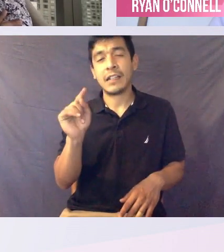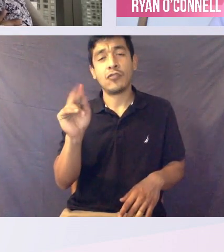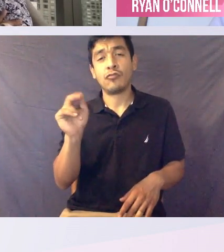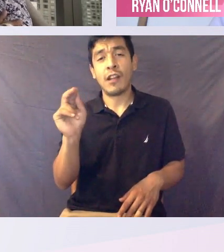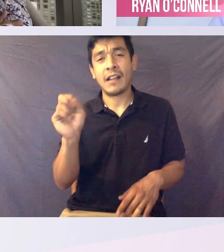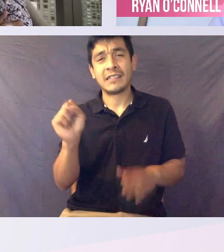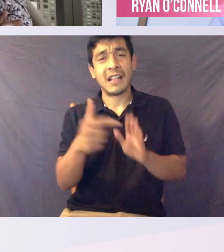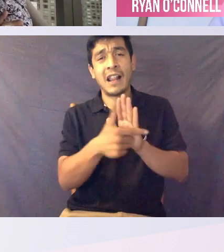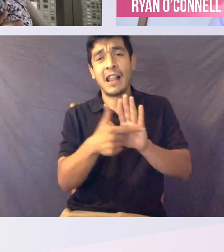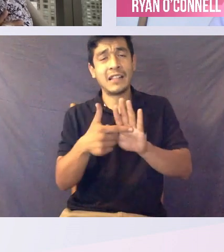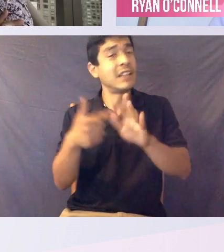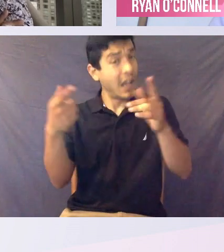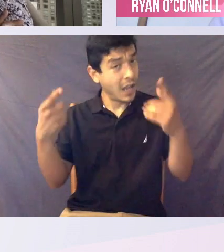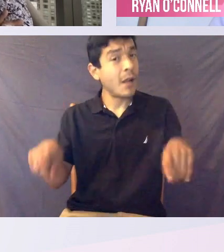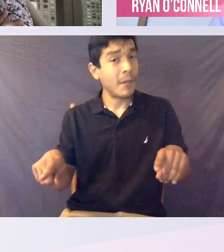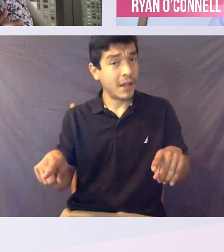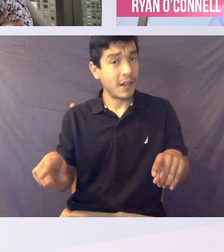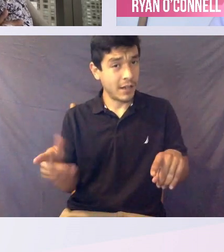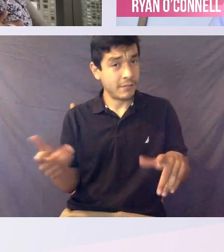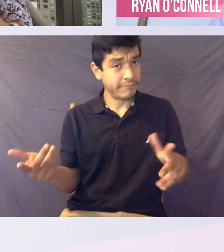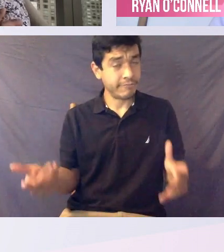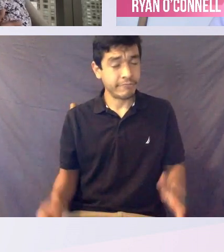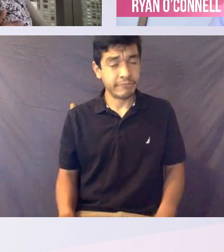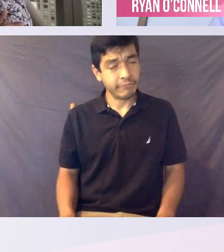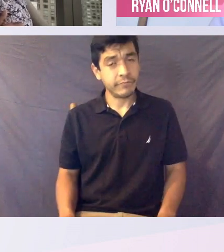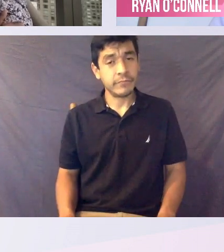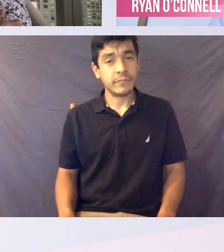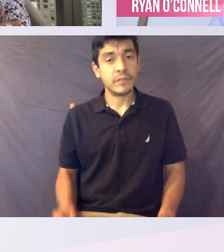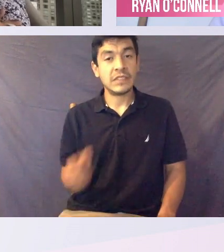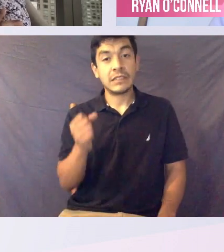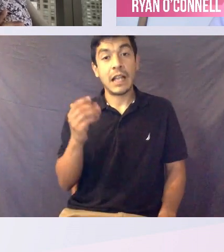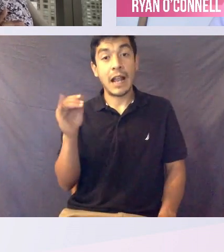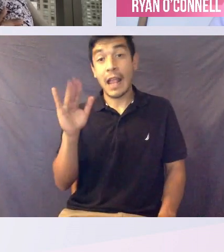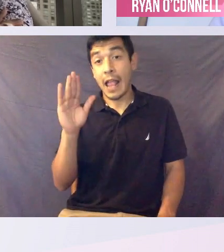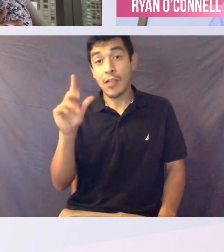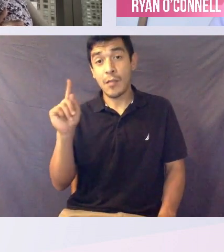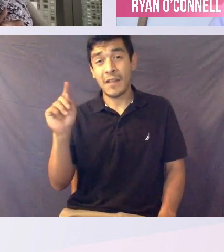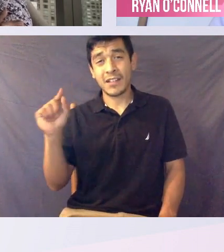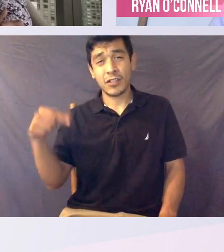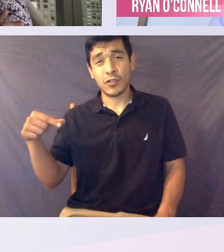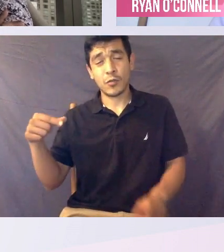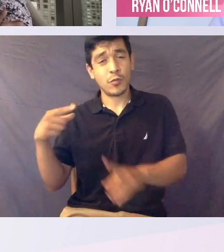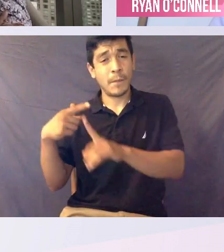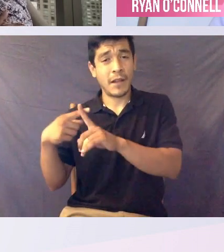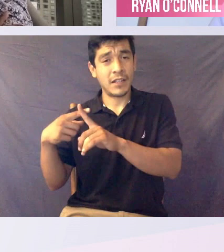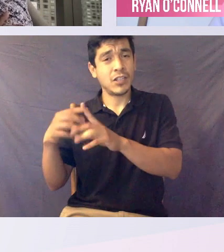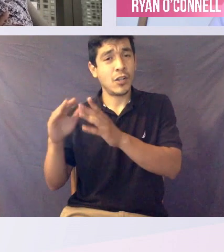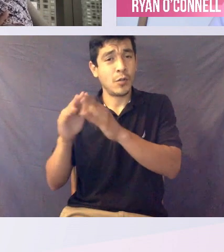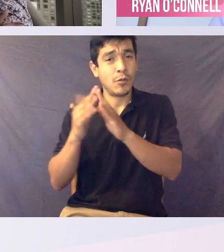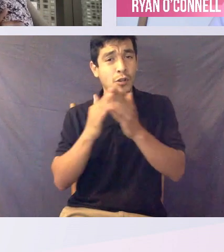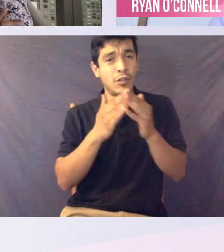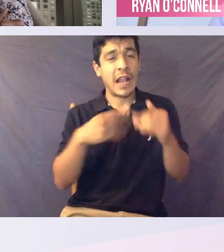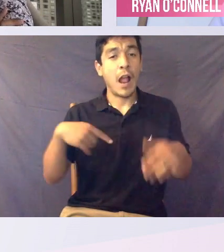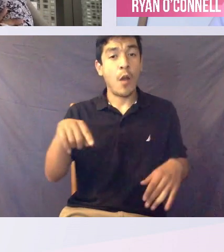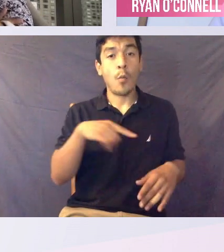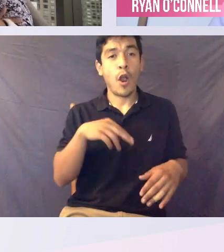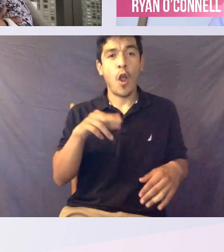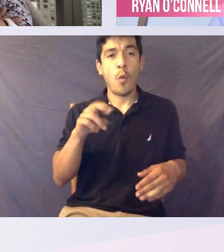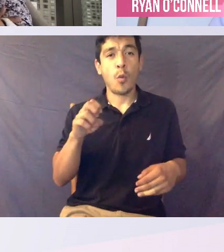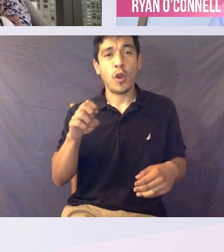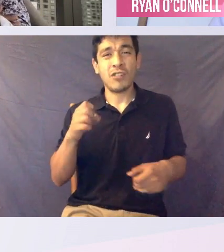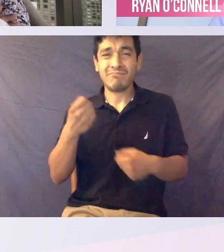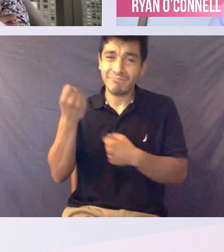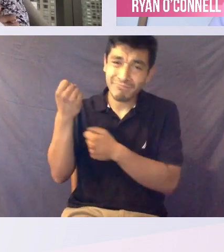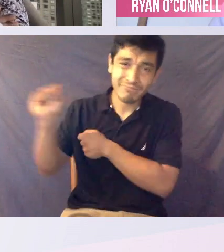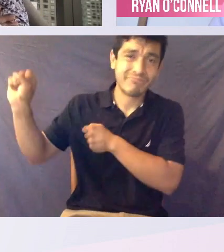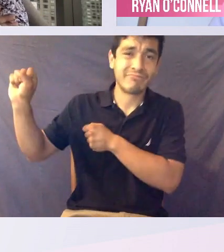happening. And so, you know, in the LGBTQ community, like, we were mobilizing, you know,